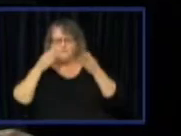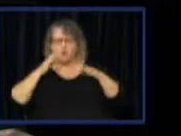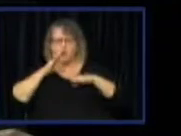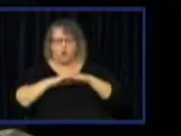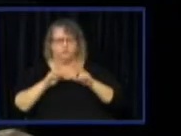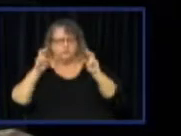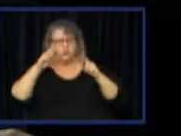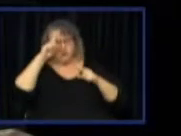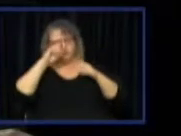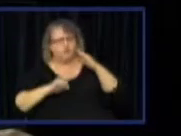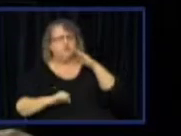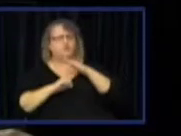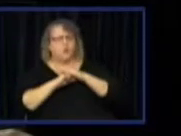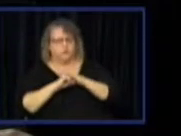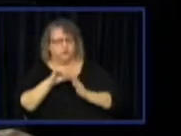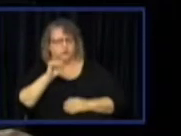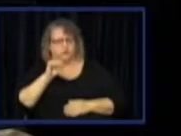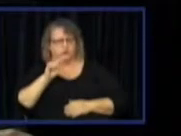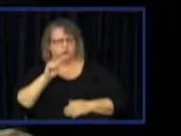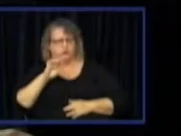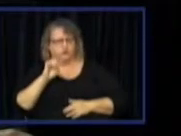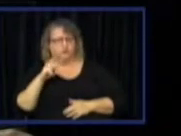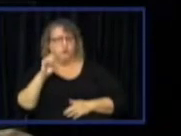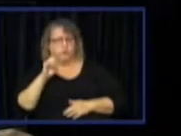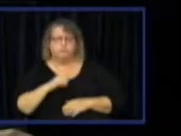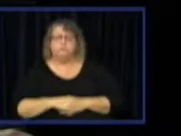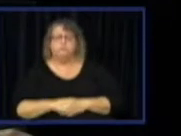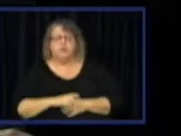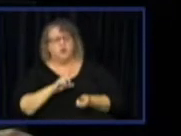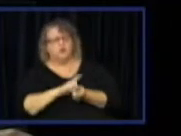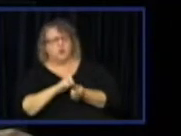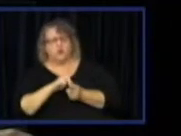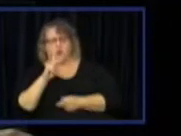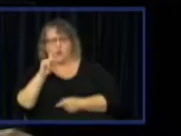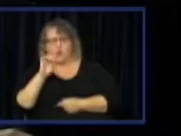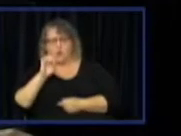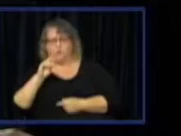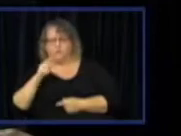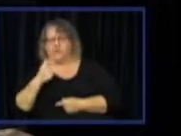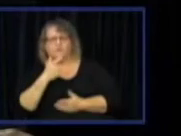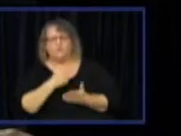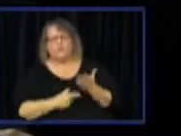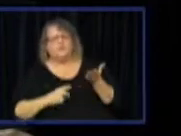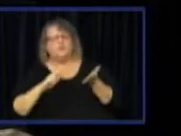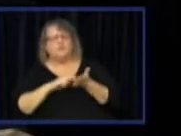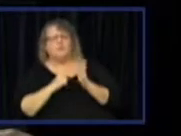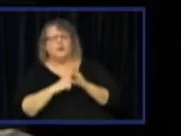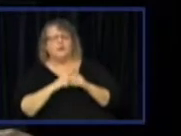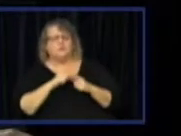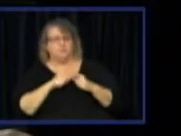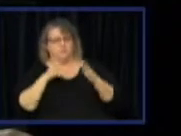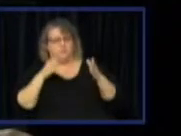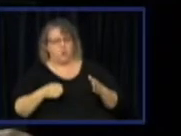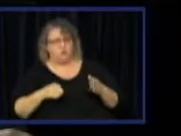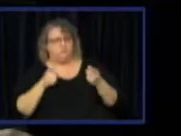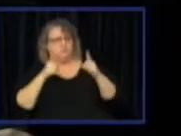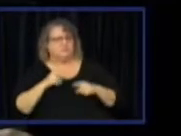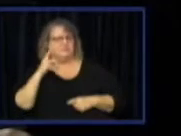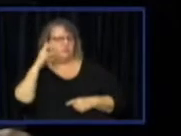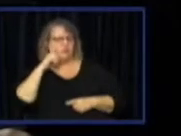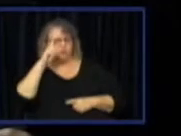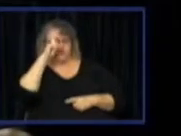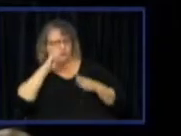on stroke in this program. So, Dr. Koenig, what actually happens when someone is